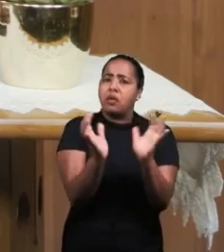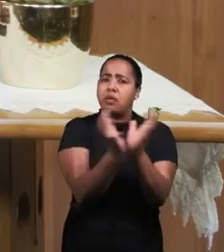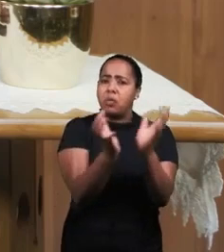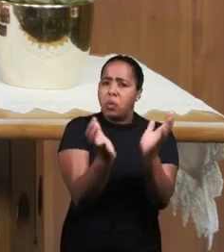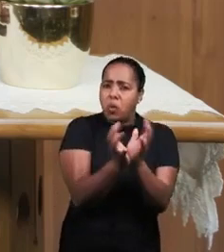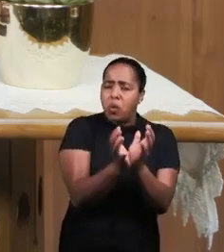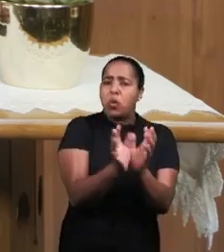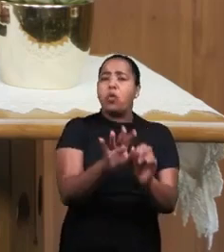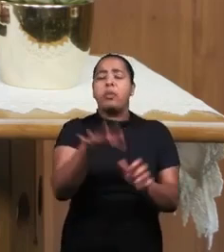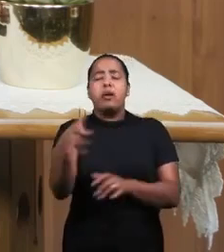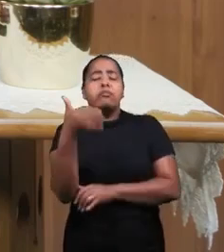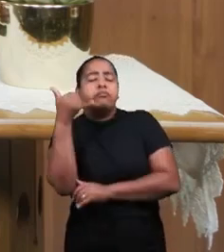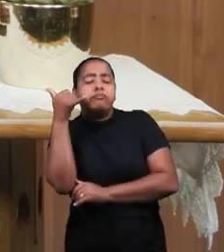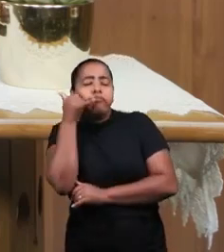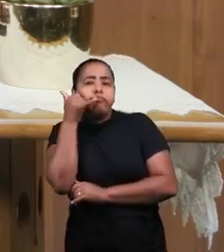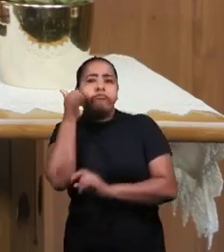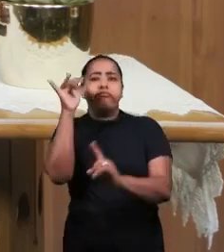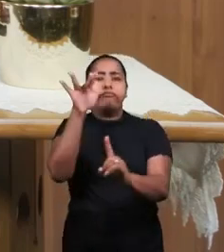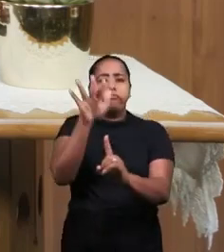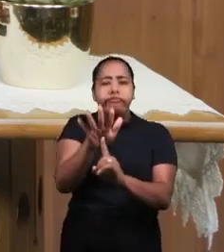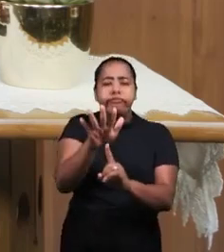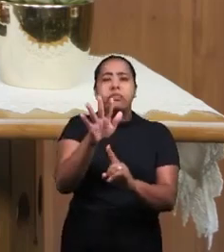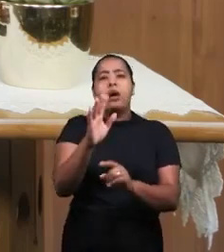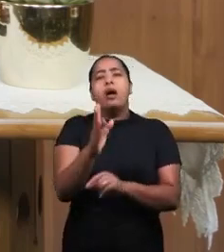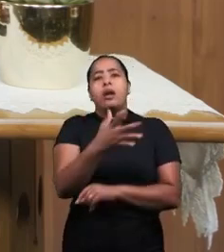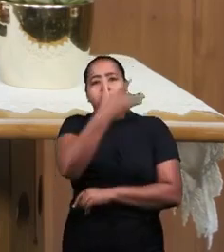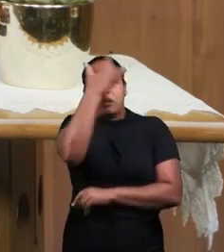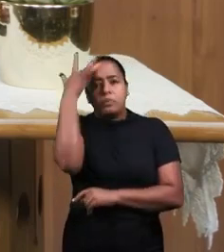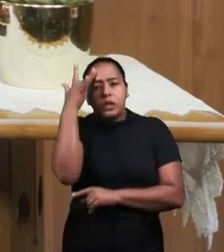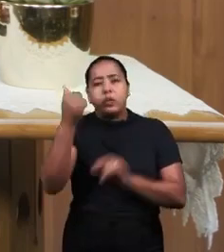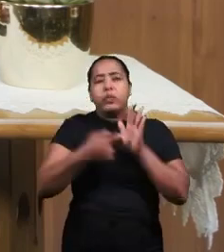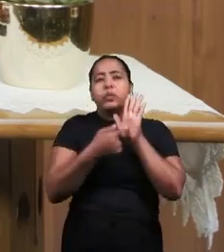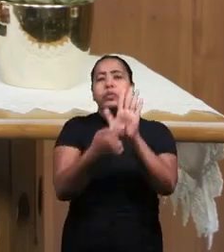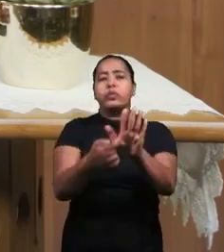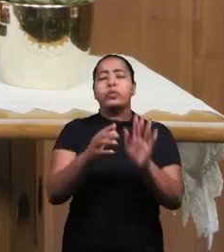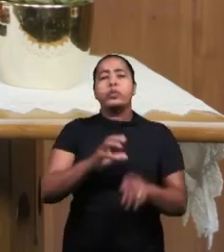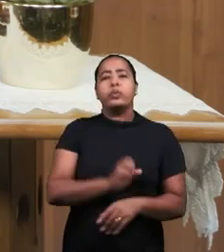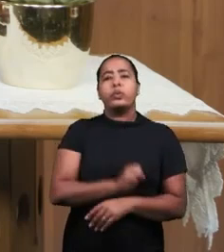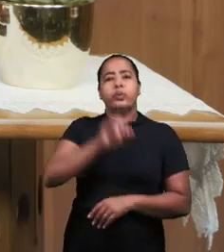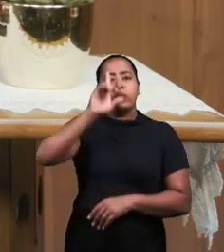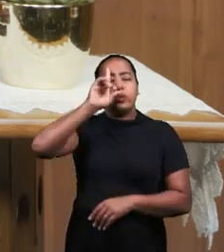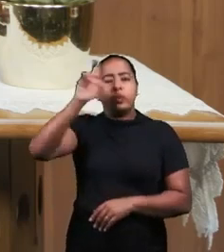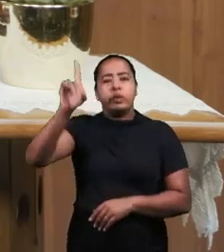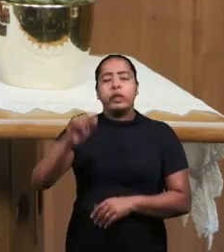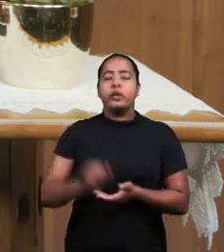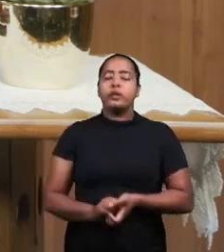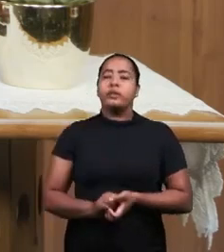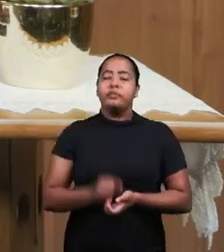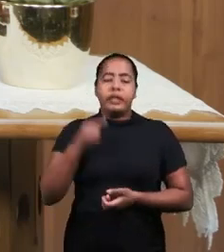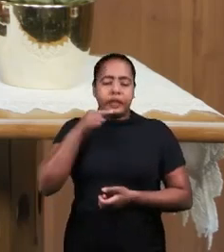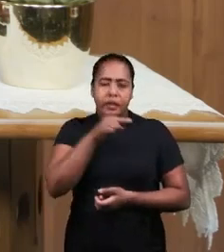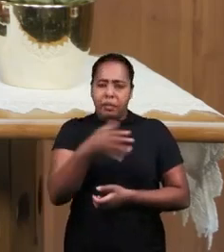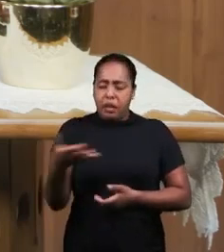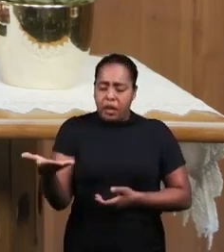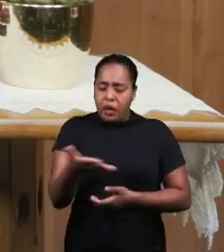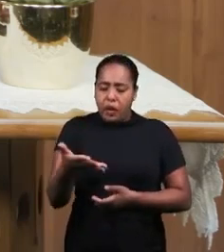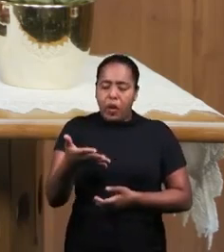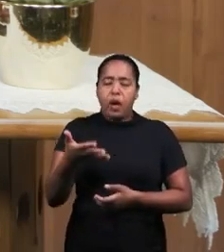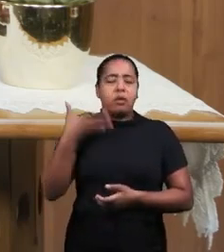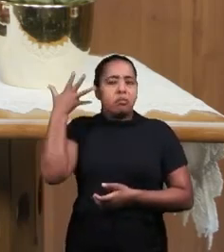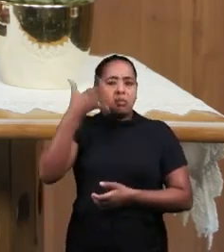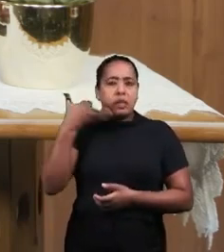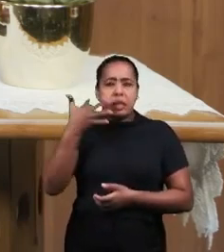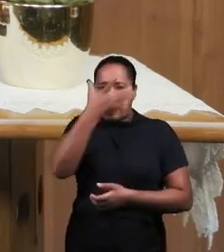of brothers in the presbytery receiving the calls, praying for the people, speaking of the love of God. This week we received a